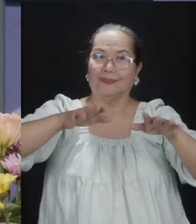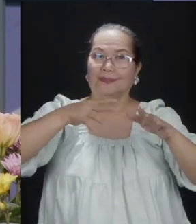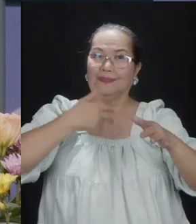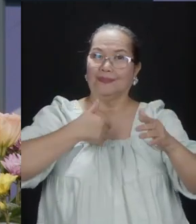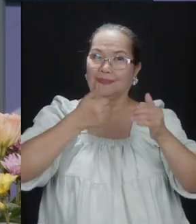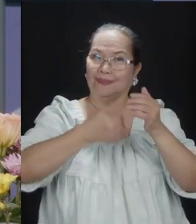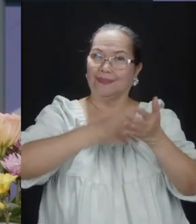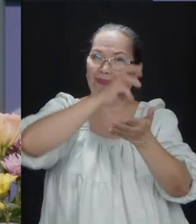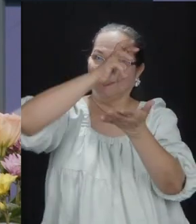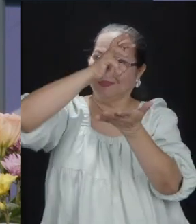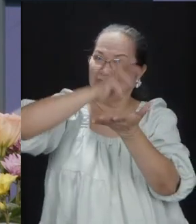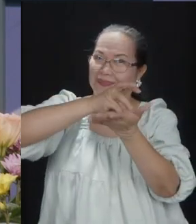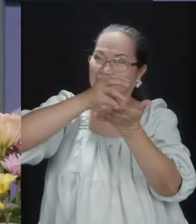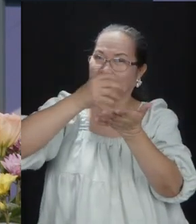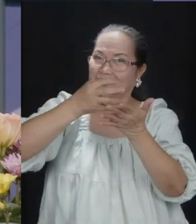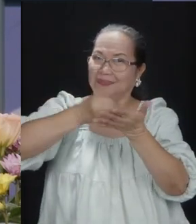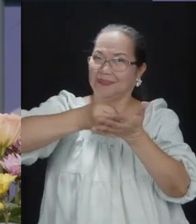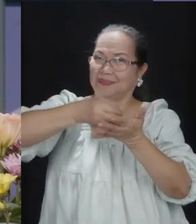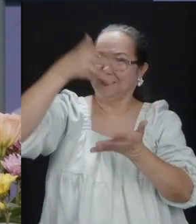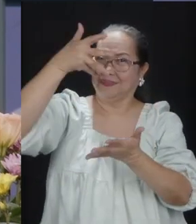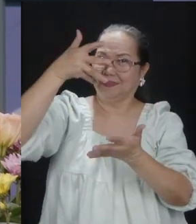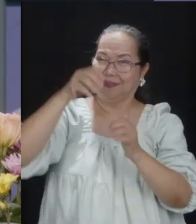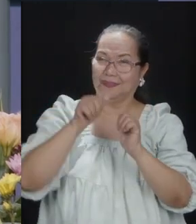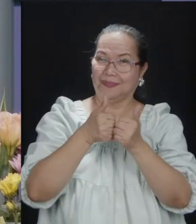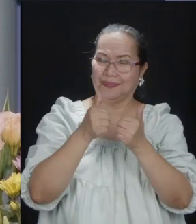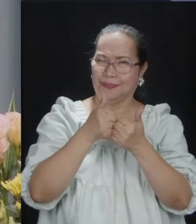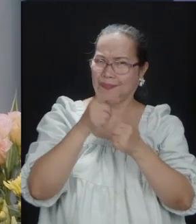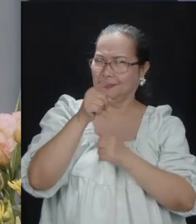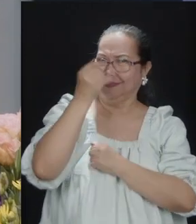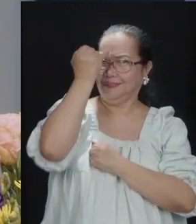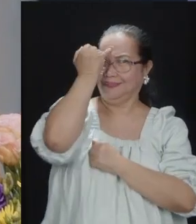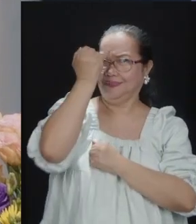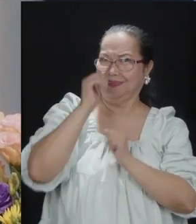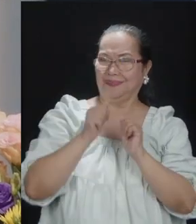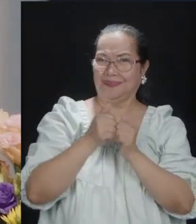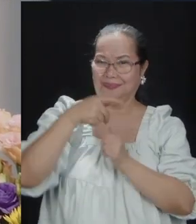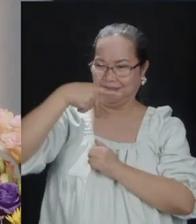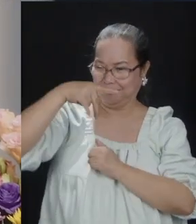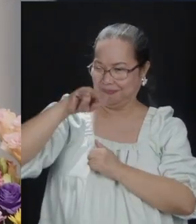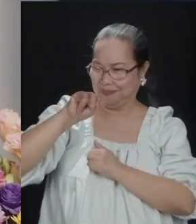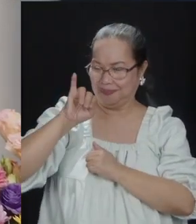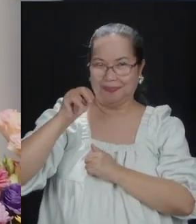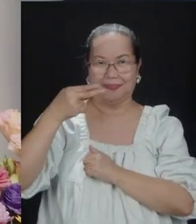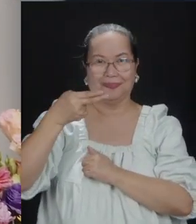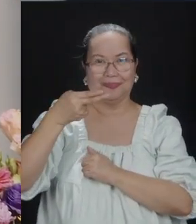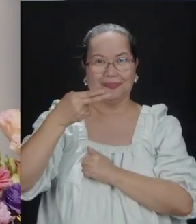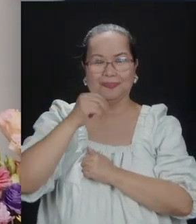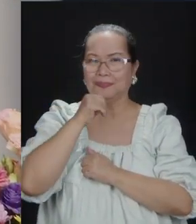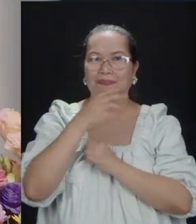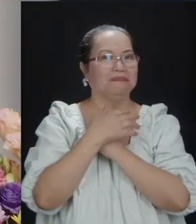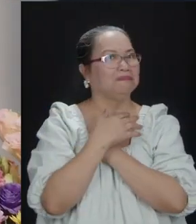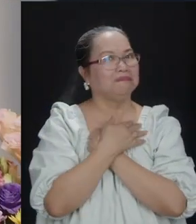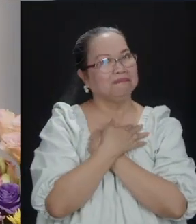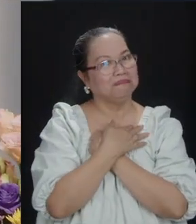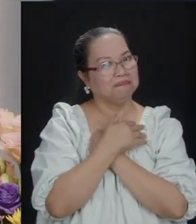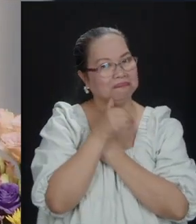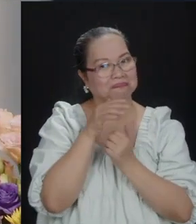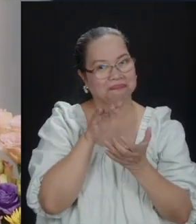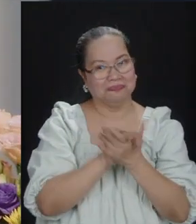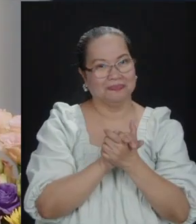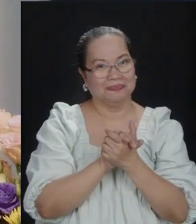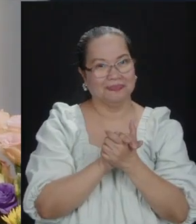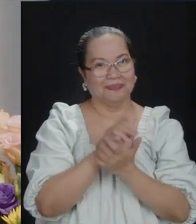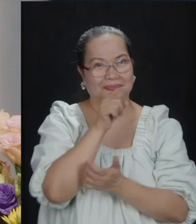And so you can imagine how Penina must have felt as the unloved wife, that